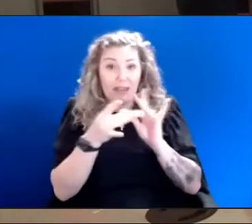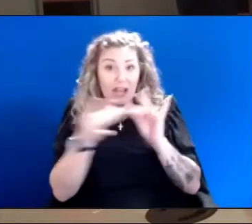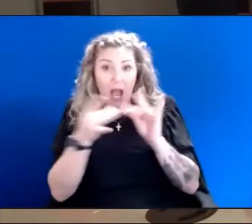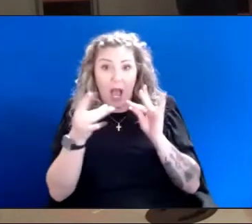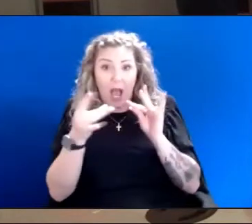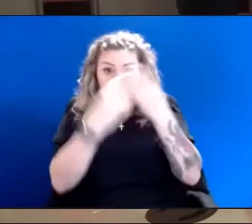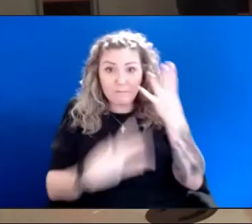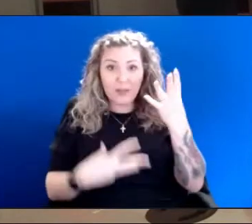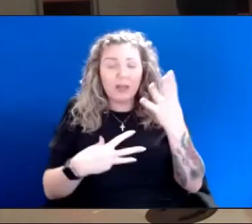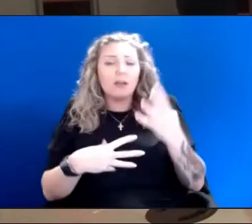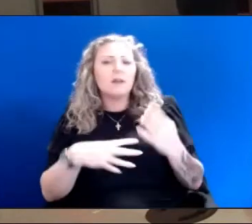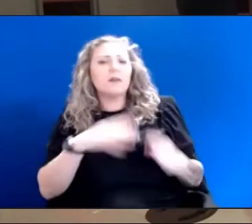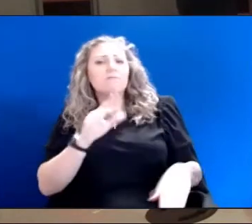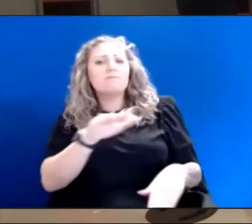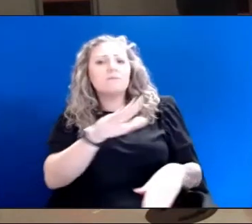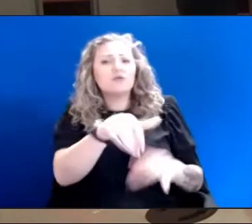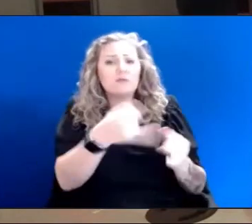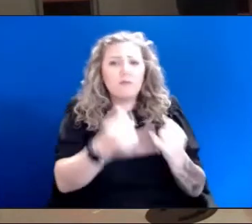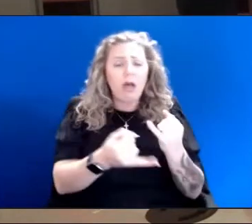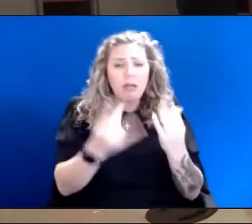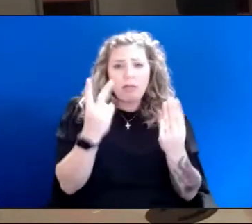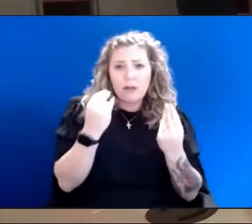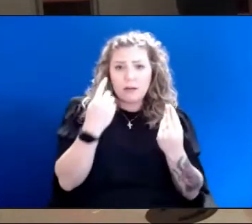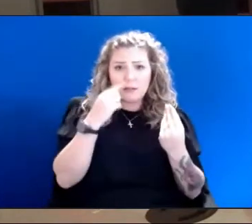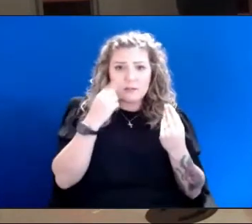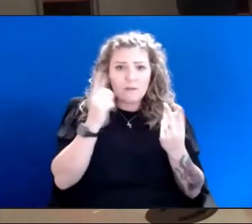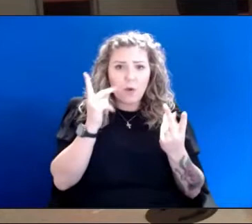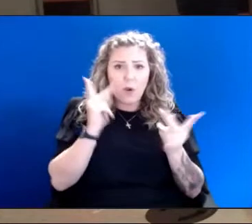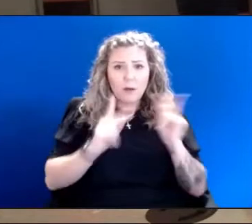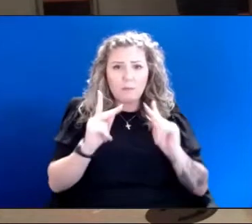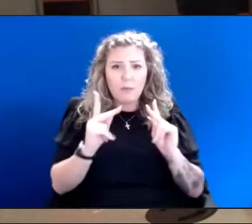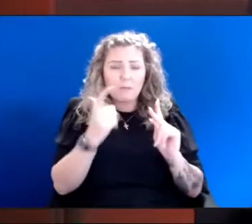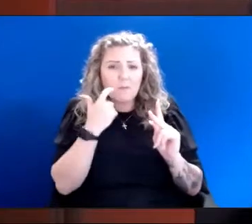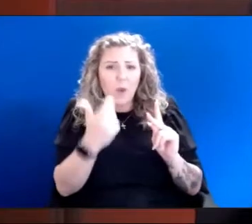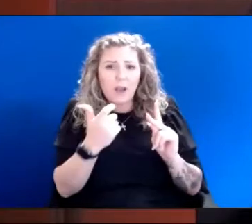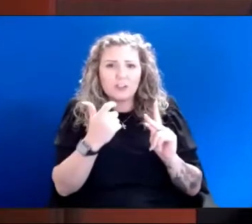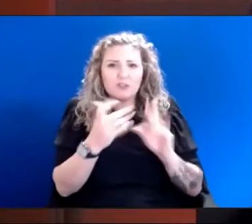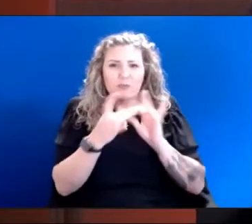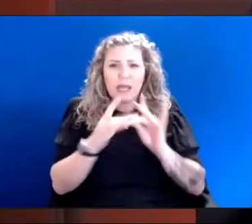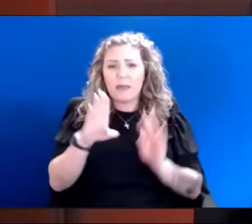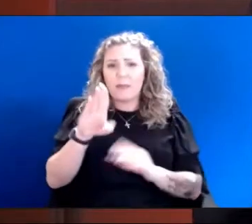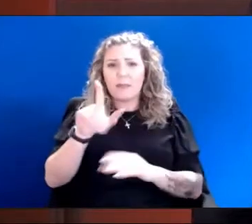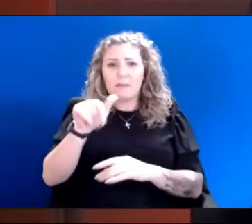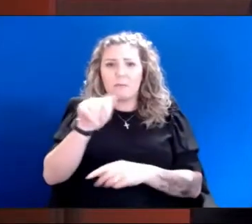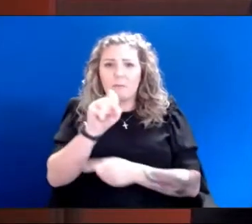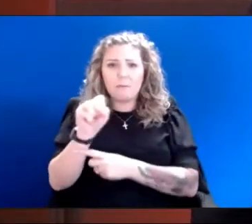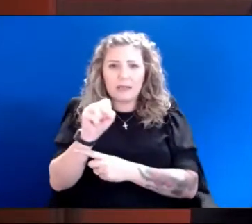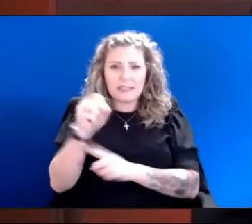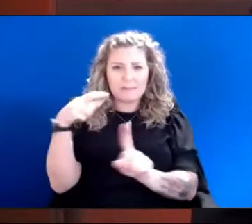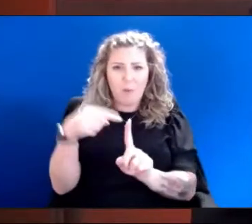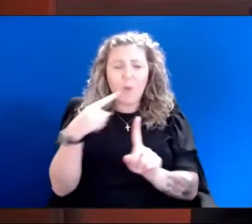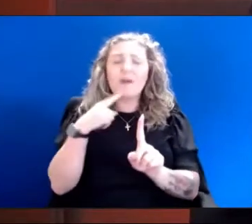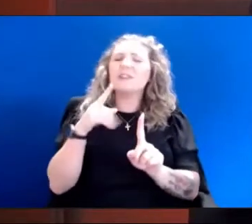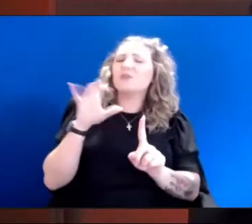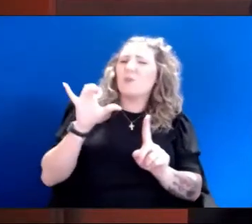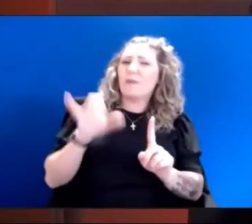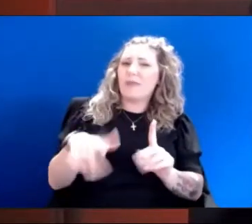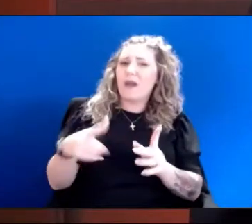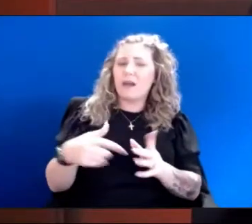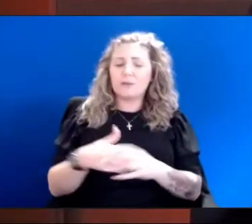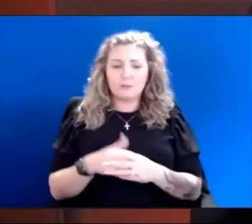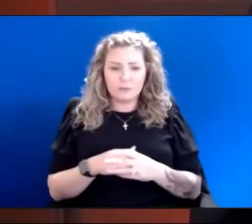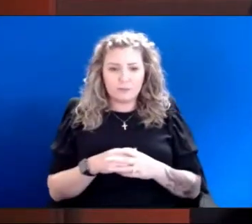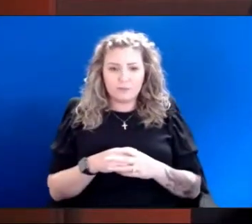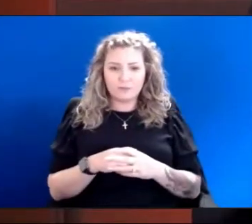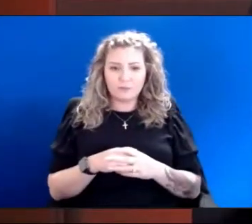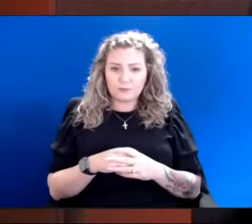Noelenik, what are your final thoughts for our viewers about the Bliss Point? Well, okay, so Bliss Point, I think that